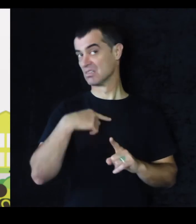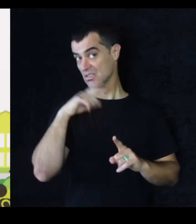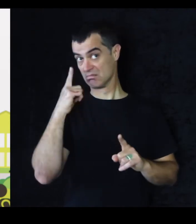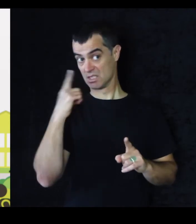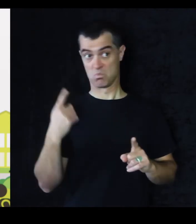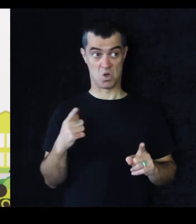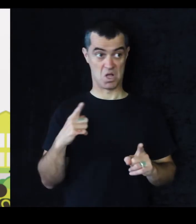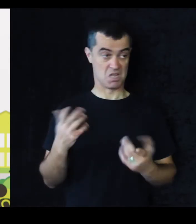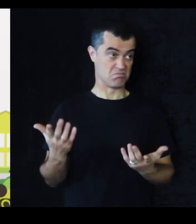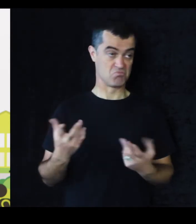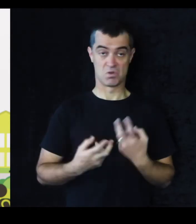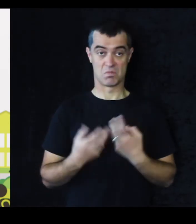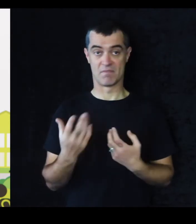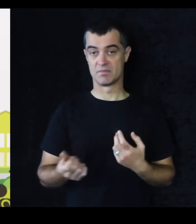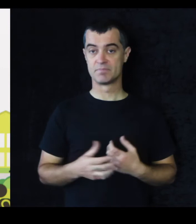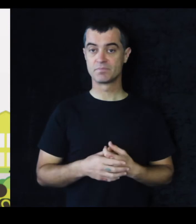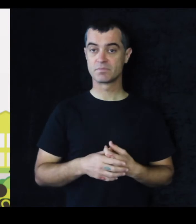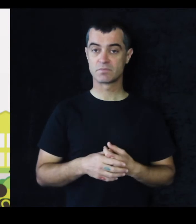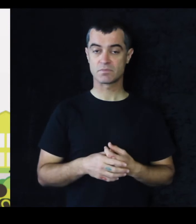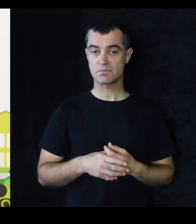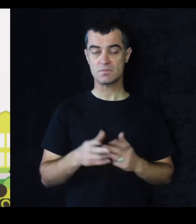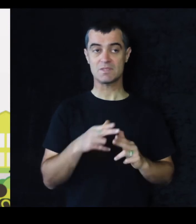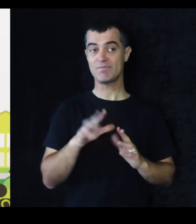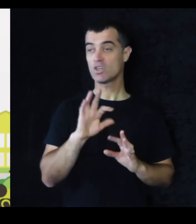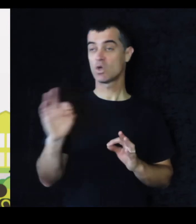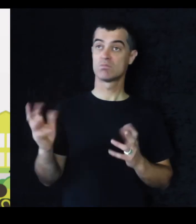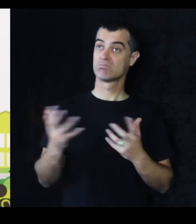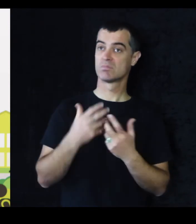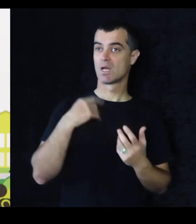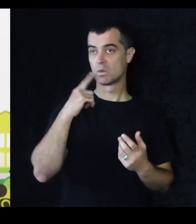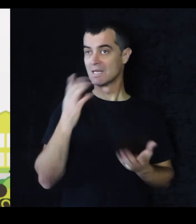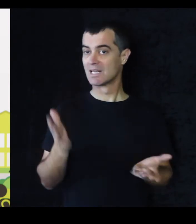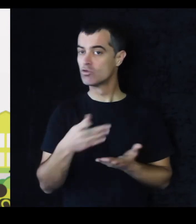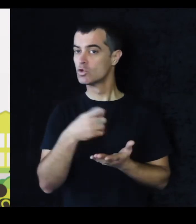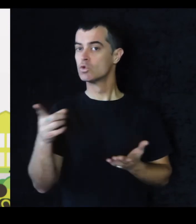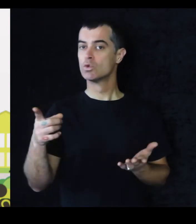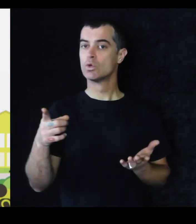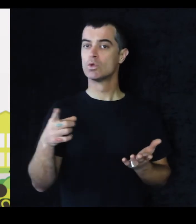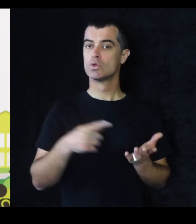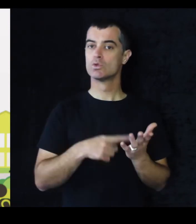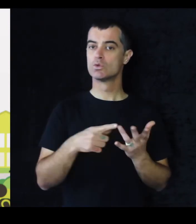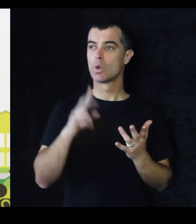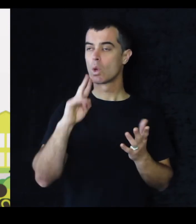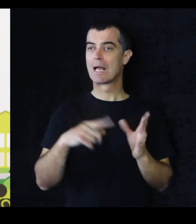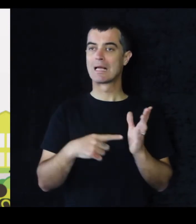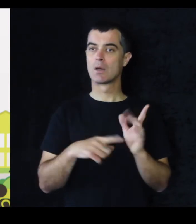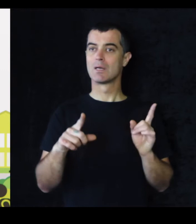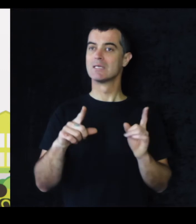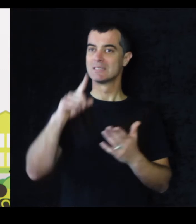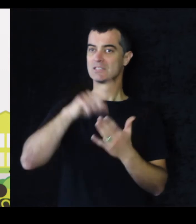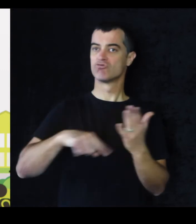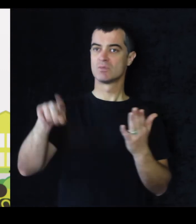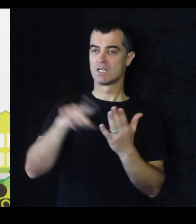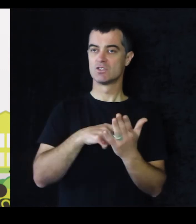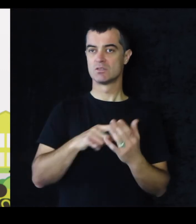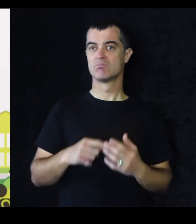see why they wouldn't let you. And if they don't let you, I would encourage you to look at, is it